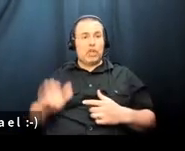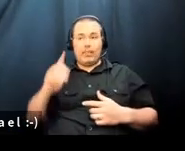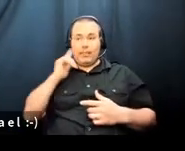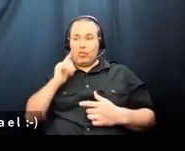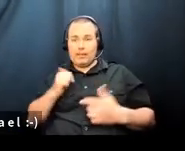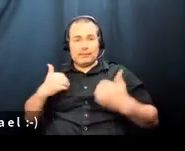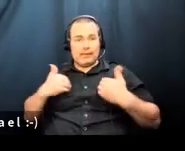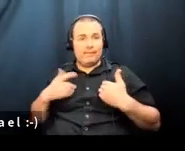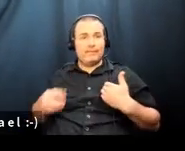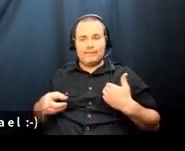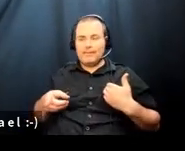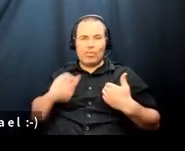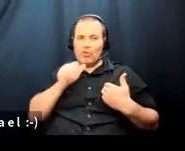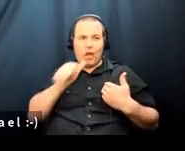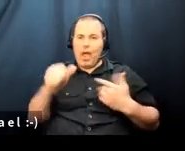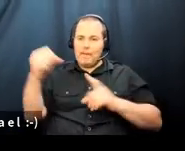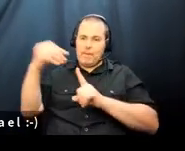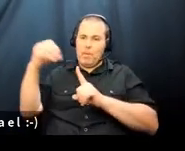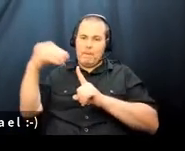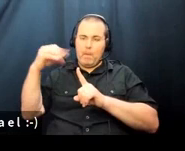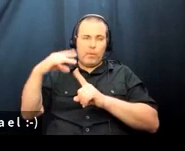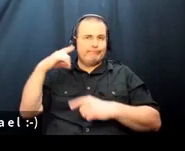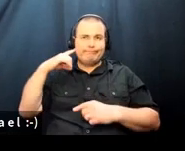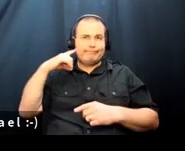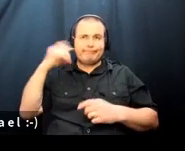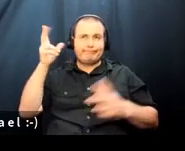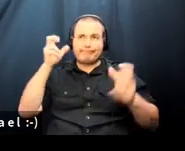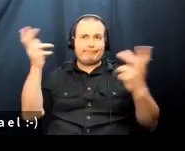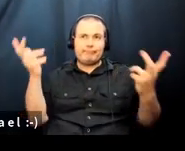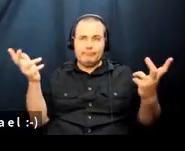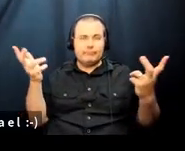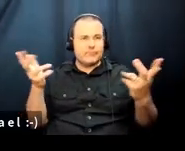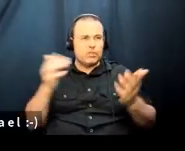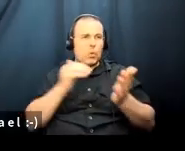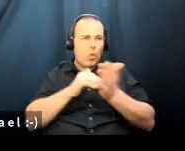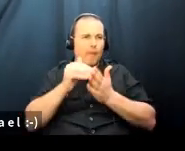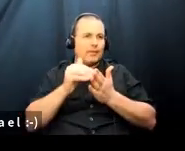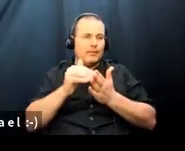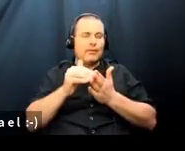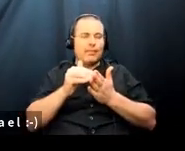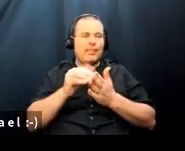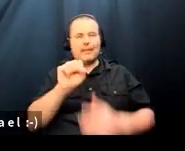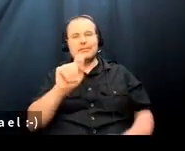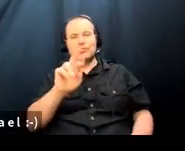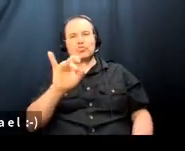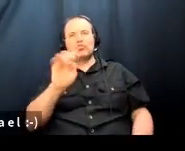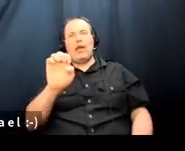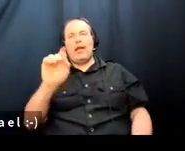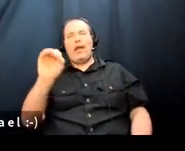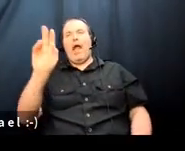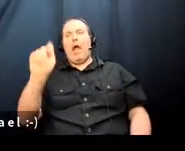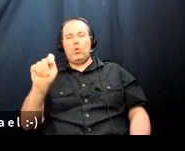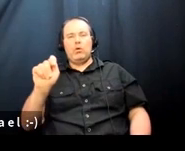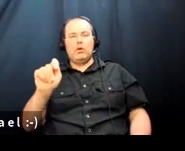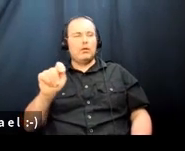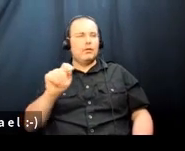likely to strike out. So I often hear from parents of young deaf kids that, my kid hits